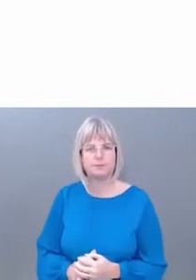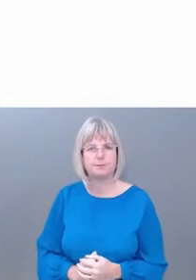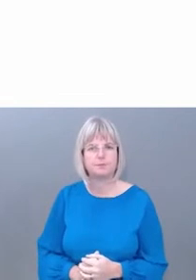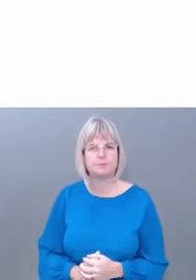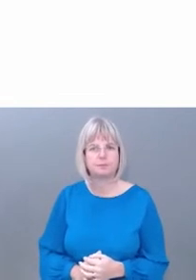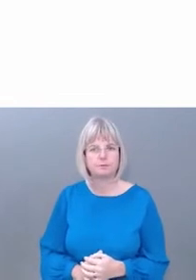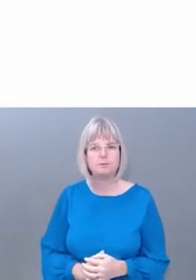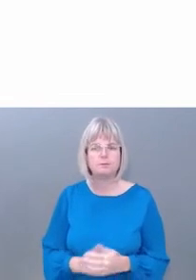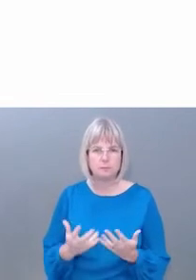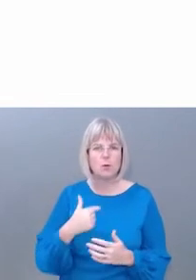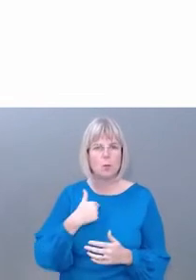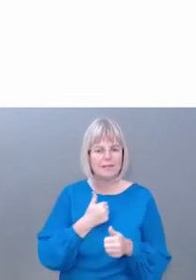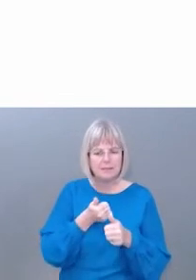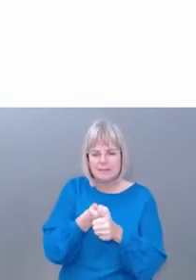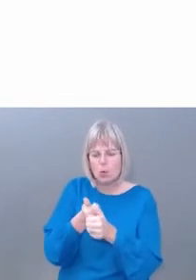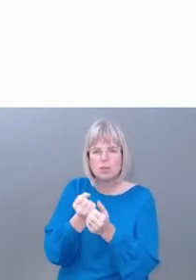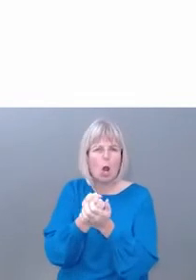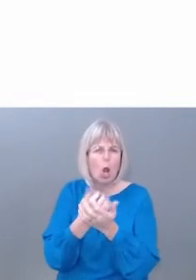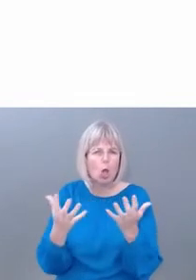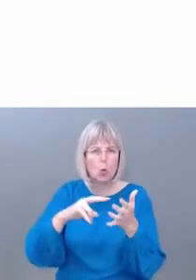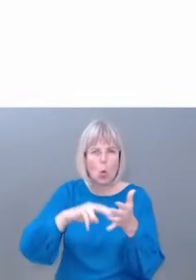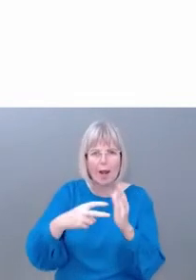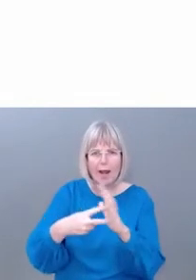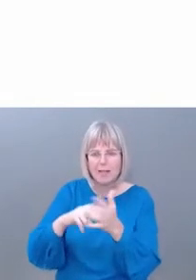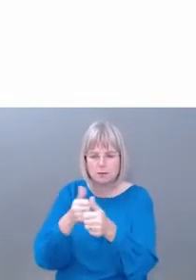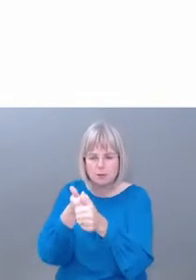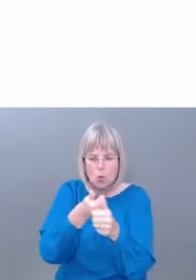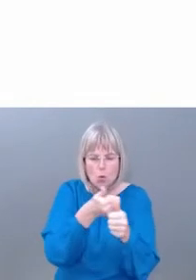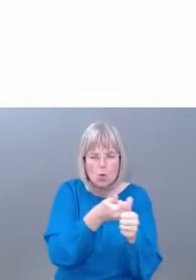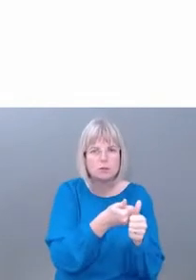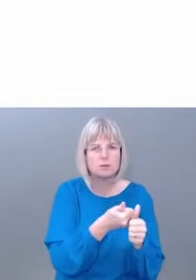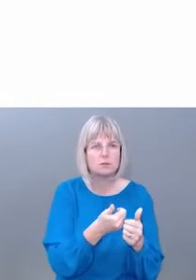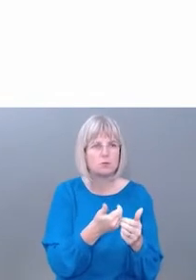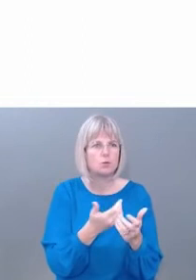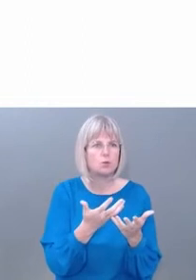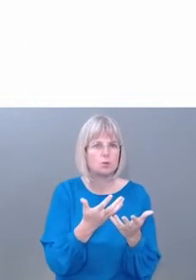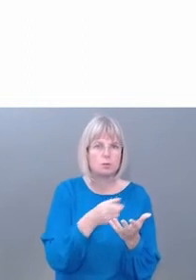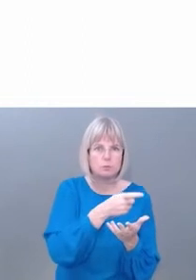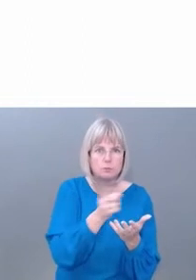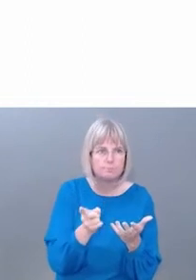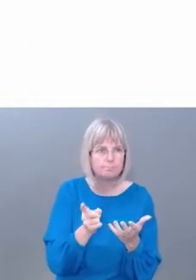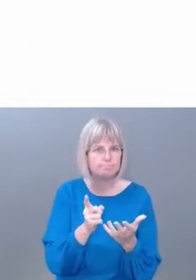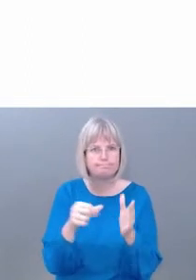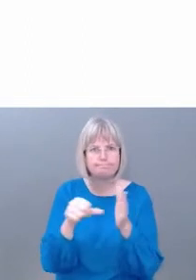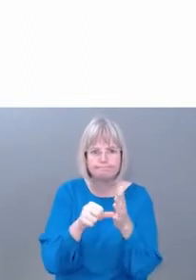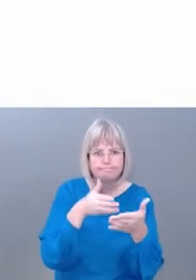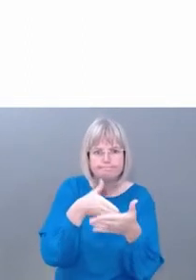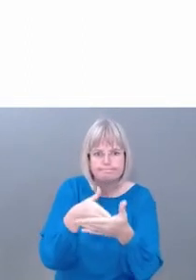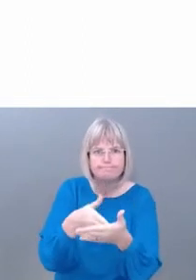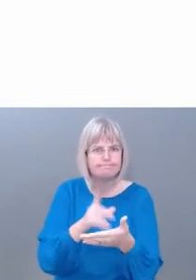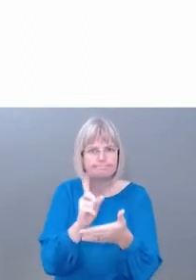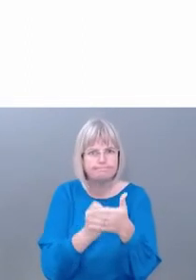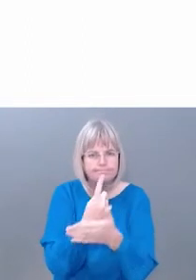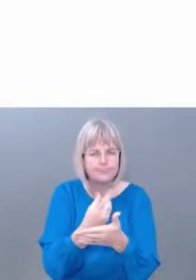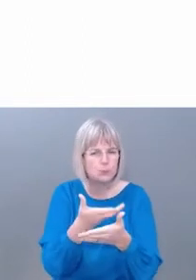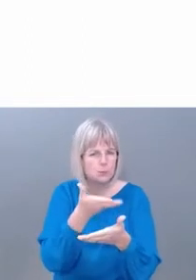lots and lots of organisations to articulate the need that they're meeting, describe it, and be able to talk about that within wider